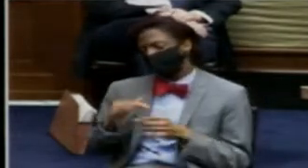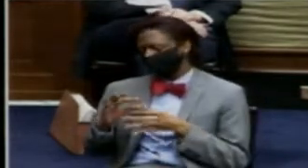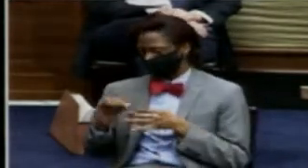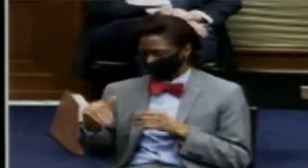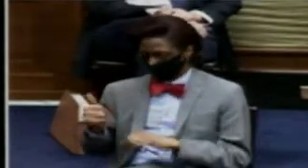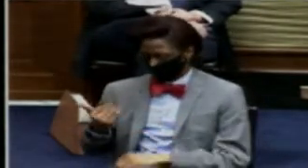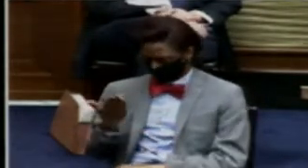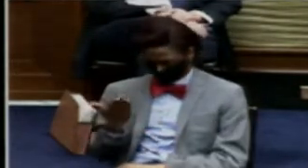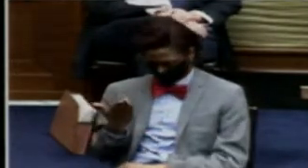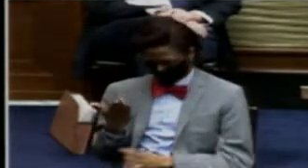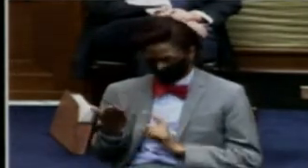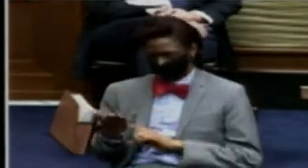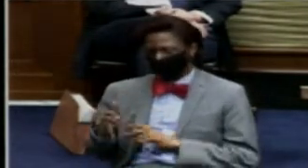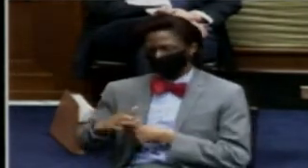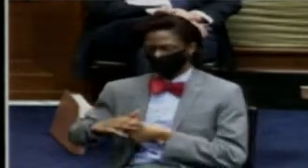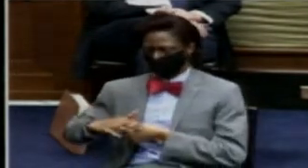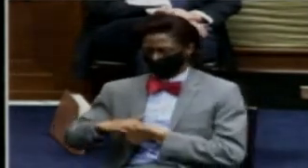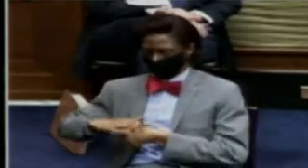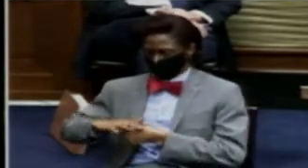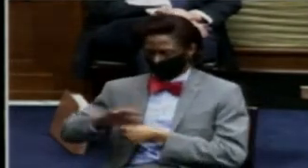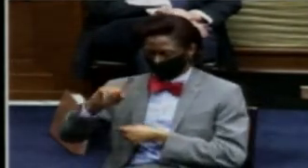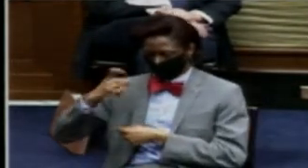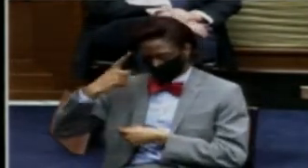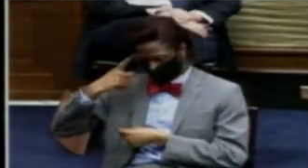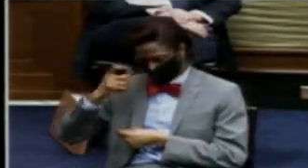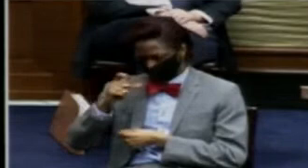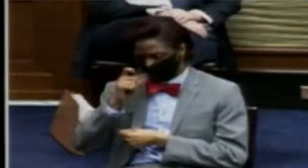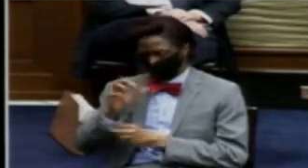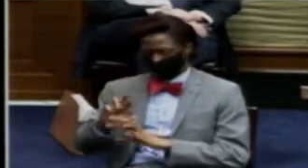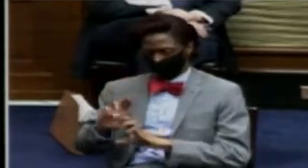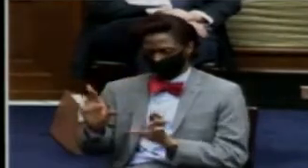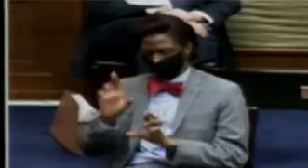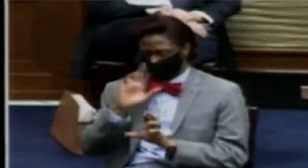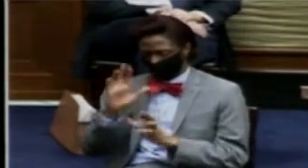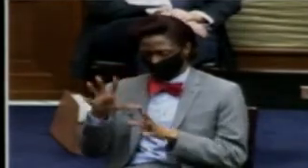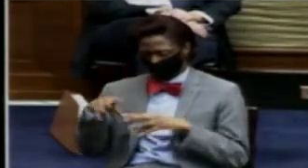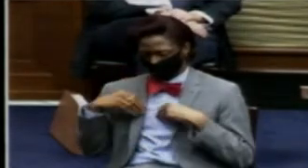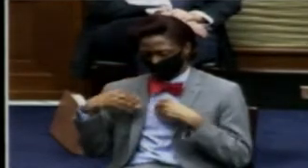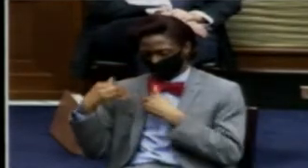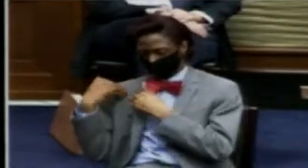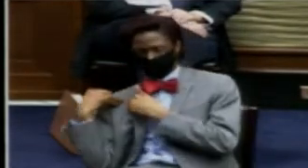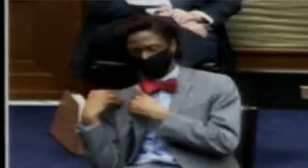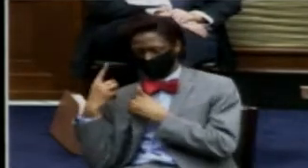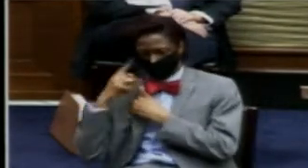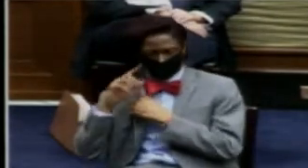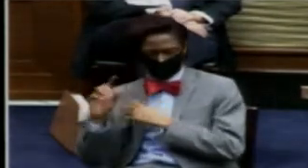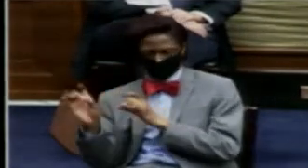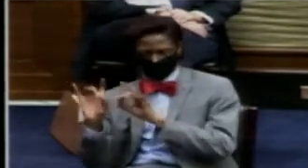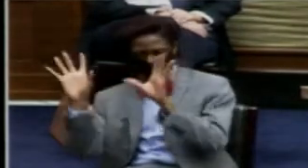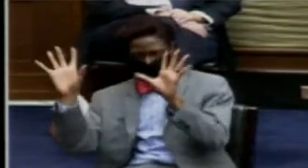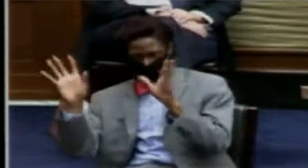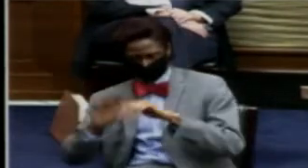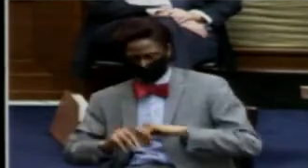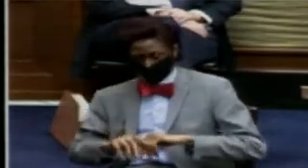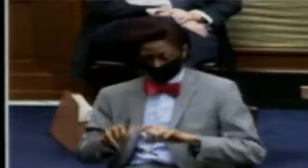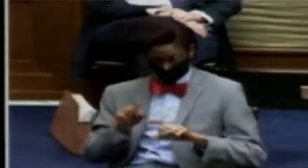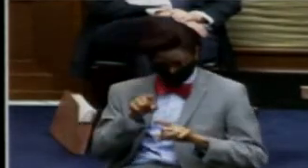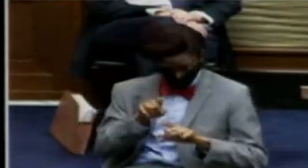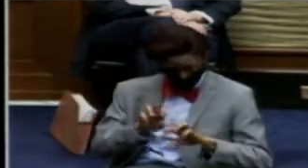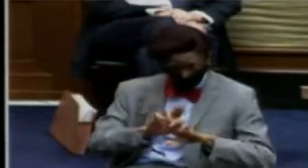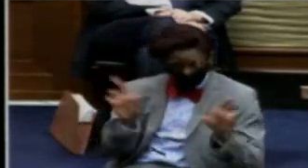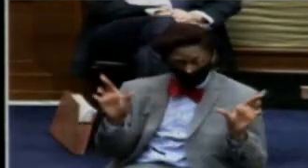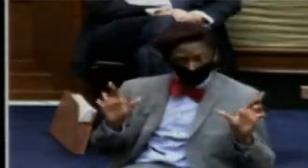the local government wasn't equipped to shoulder the burden of statehood, especially in times of crisis. But you were ready to step